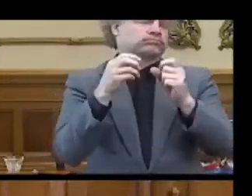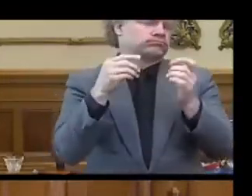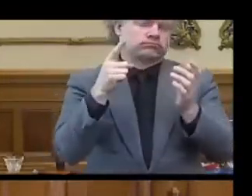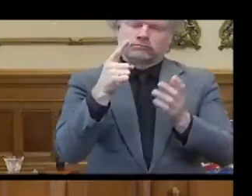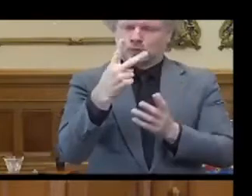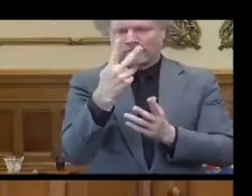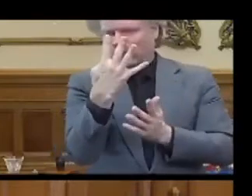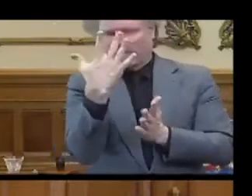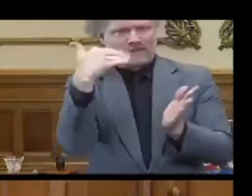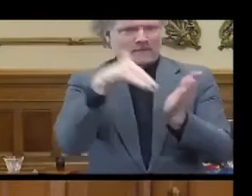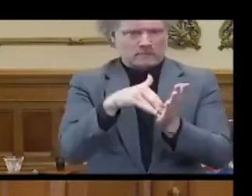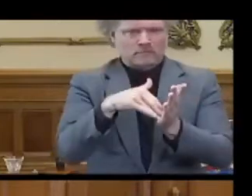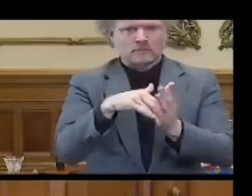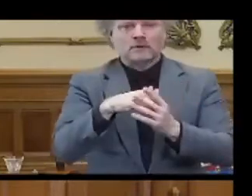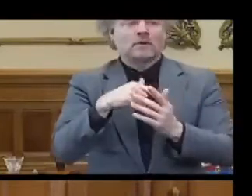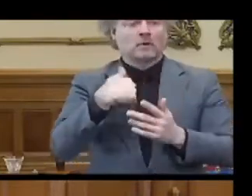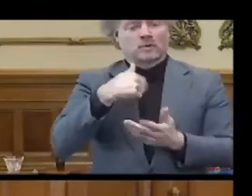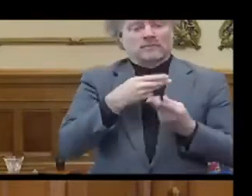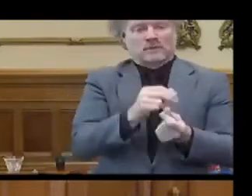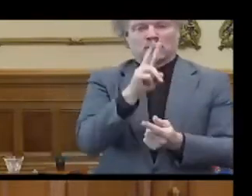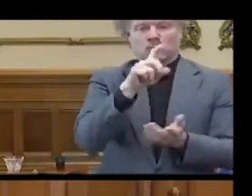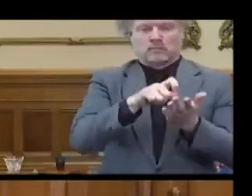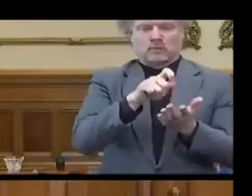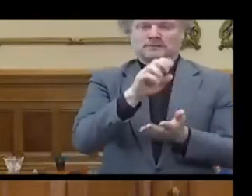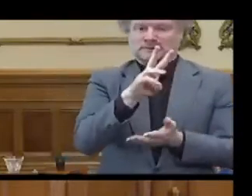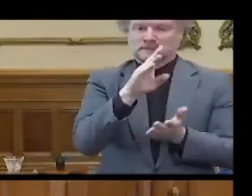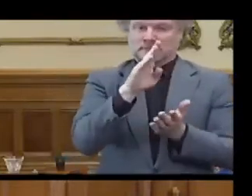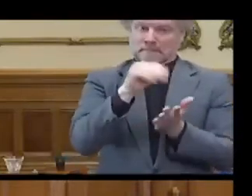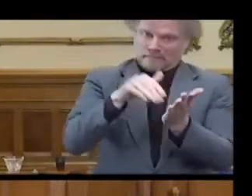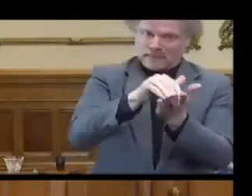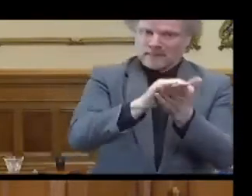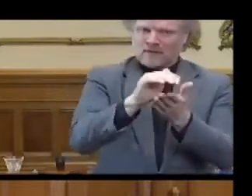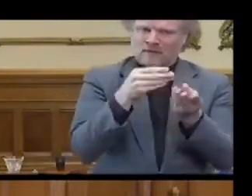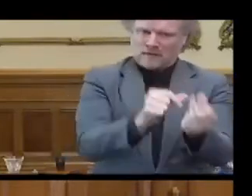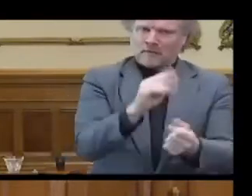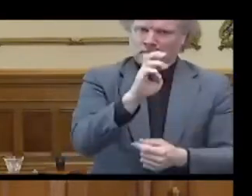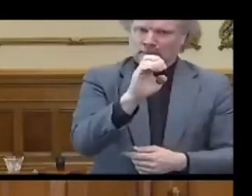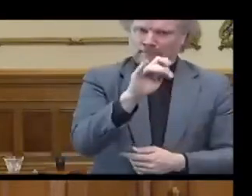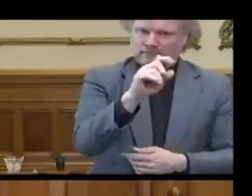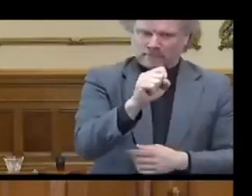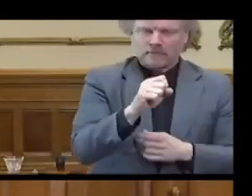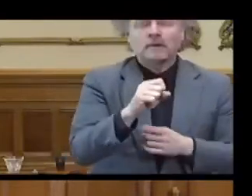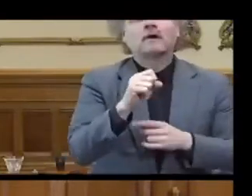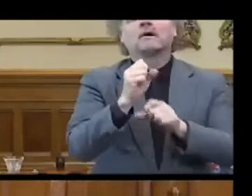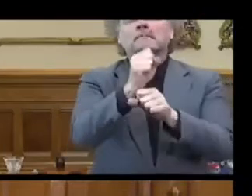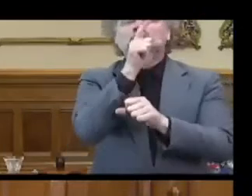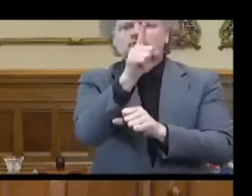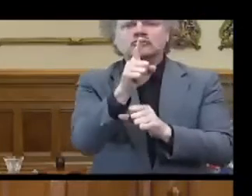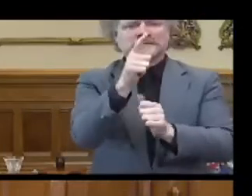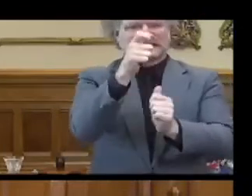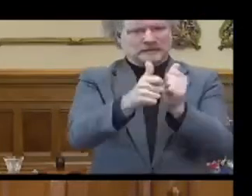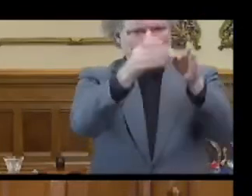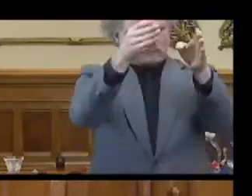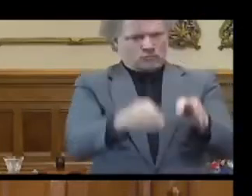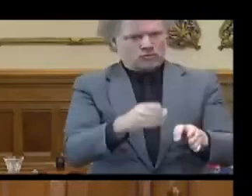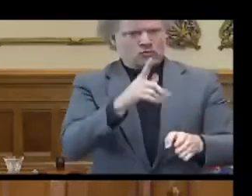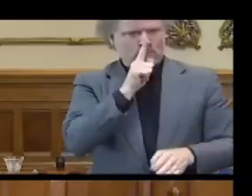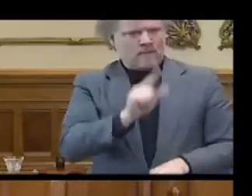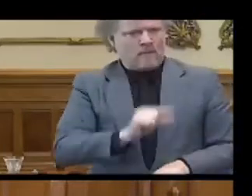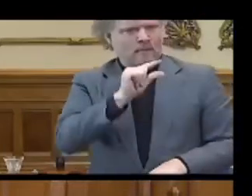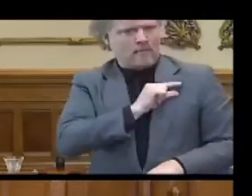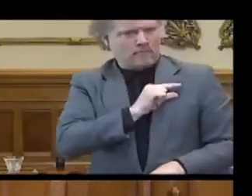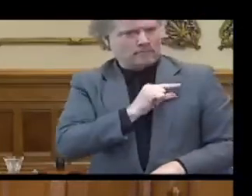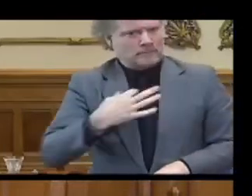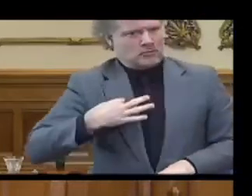paid more than $2.6 billion in claims and benefits. We'll continue to ensure that each eligible Hoosier is